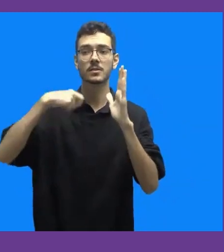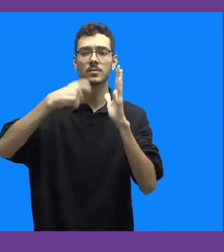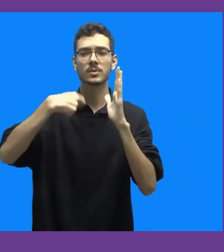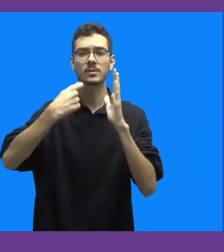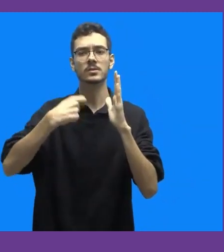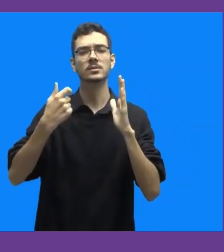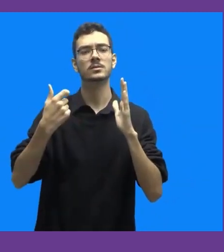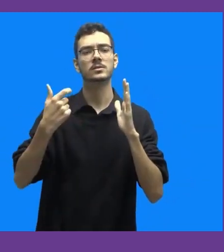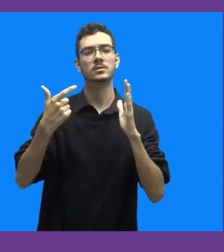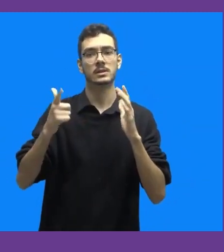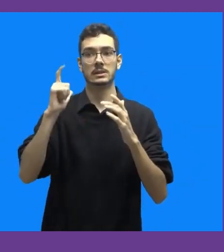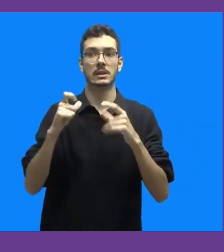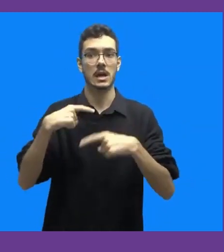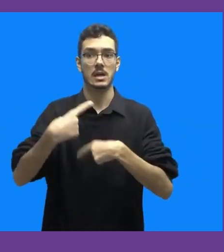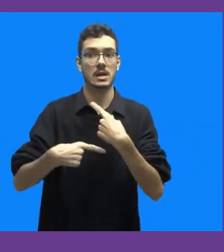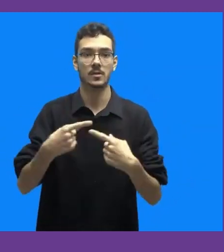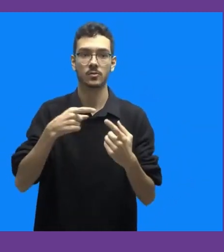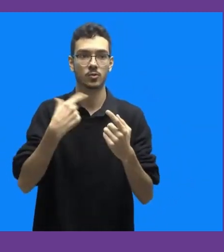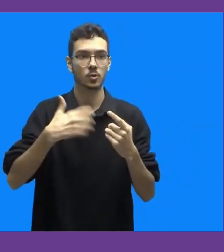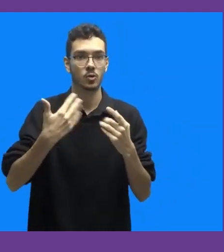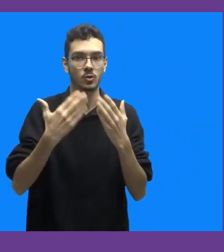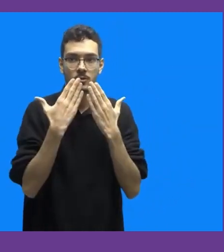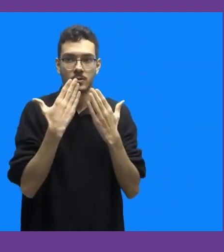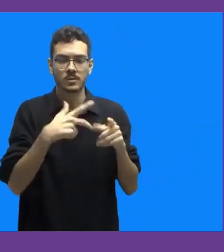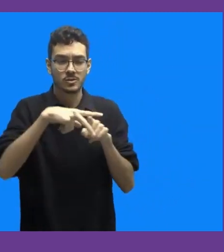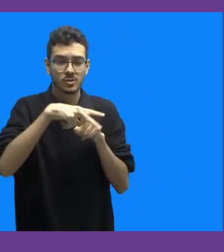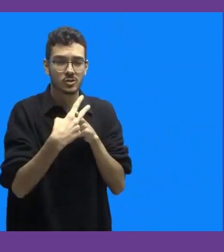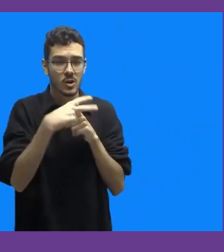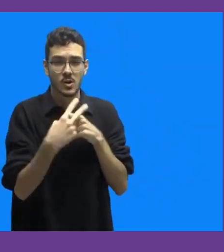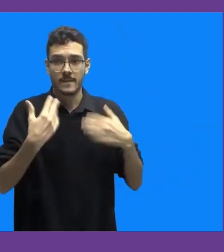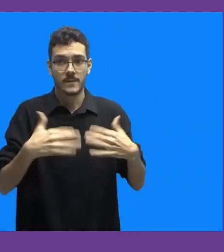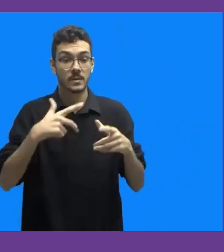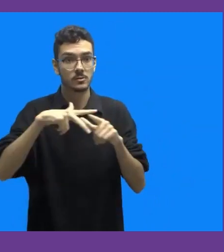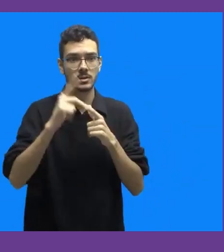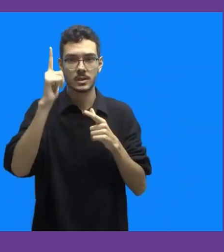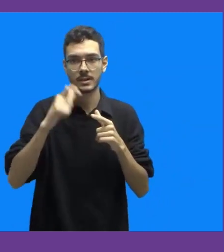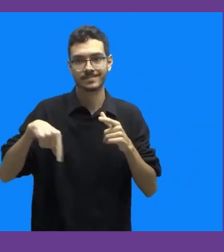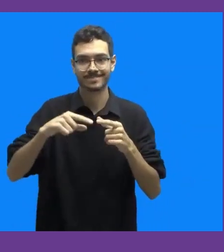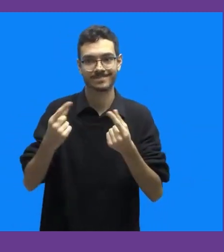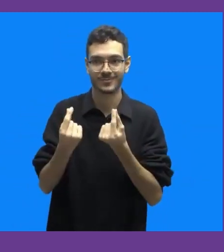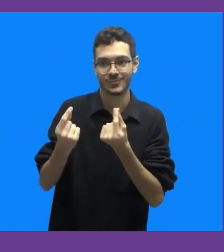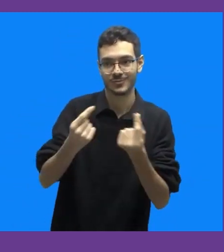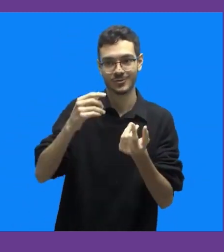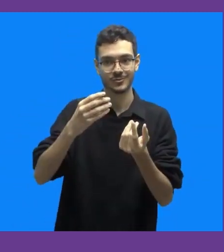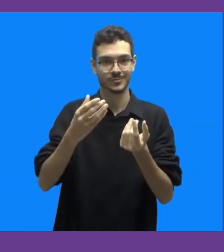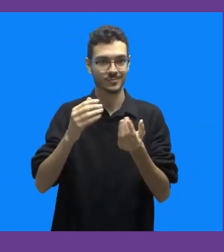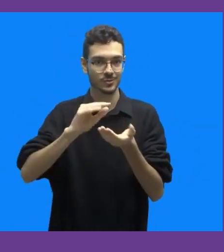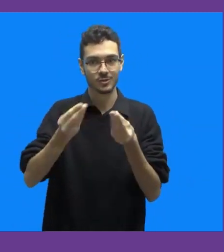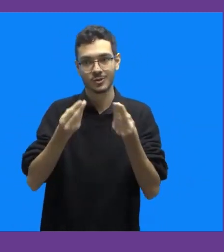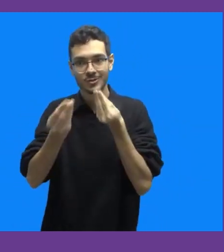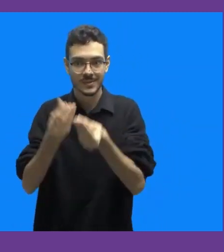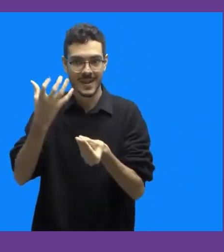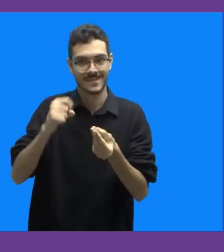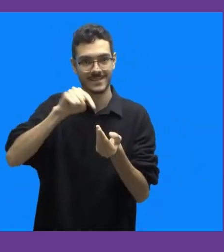this, besides being something that is being built between different universities, which is something